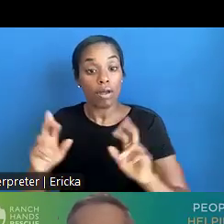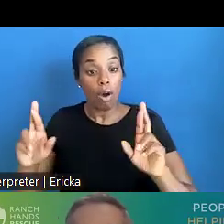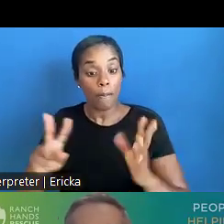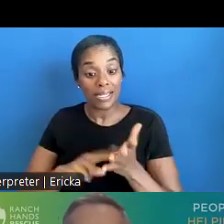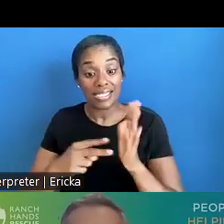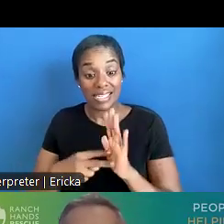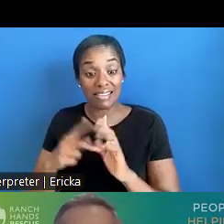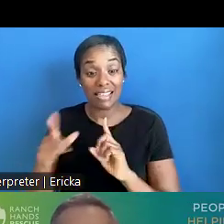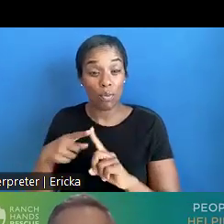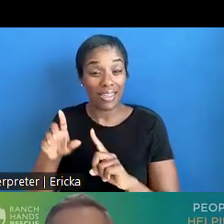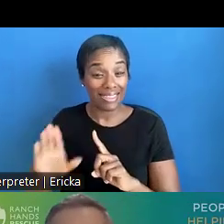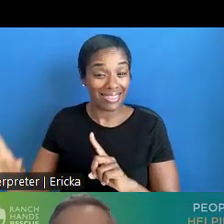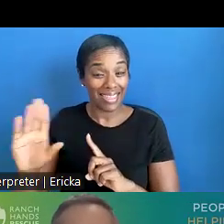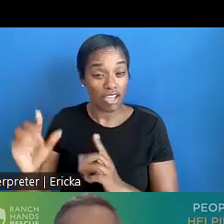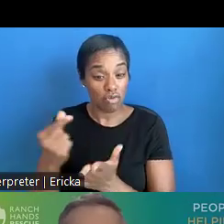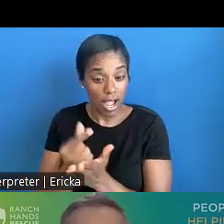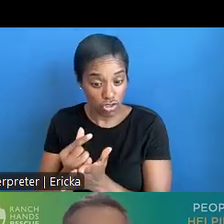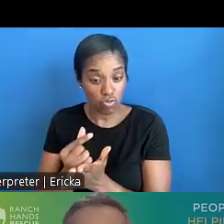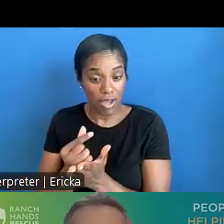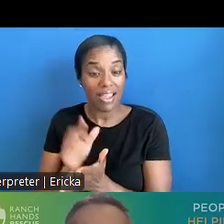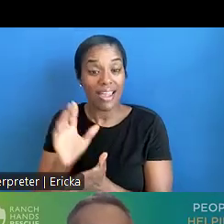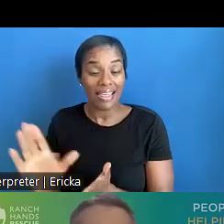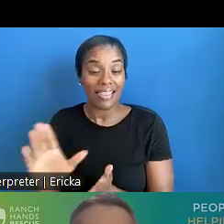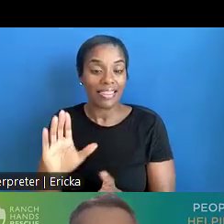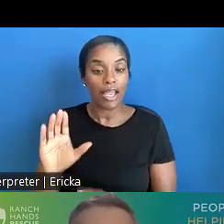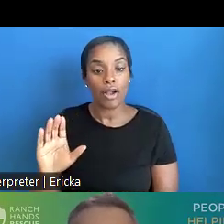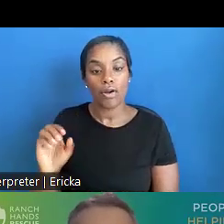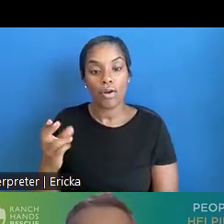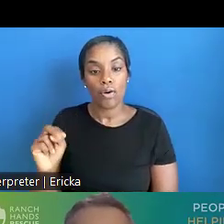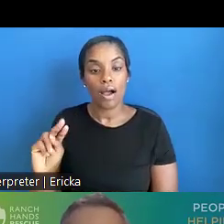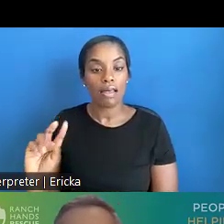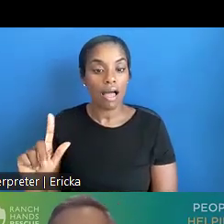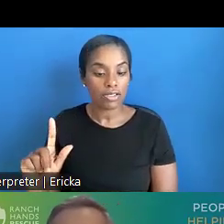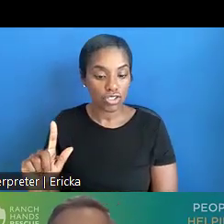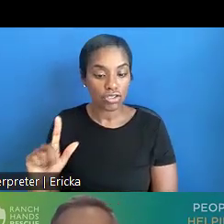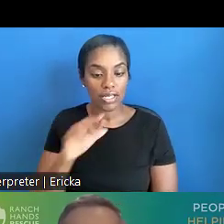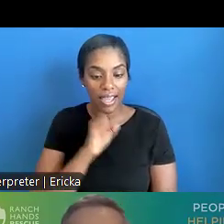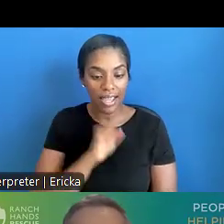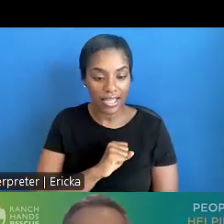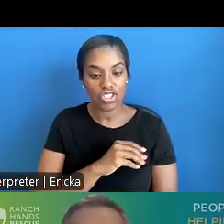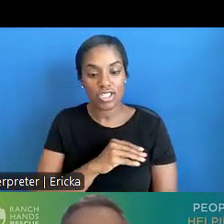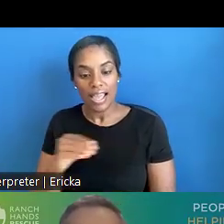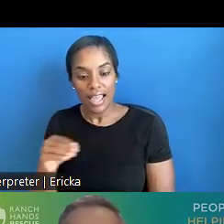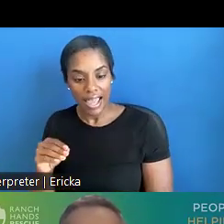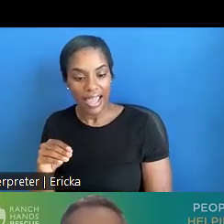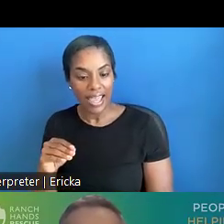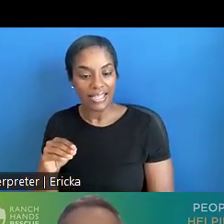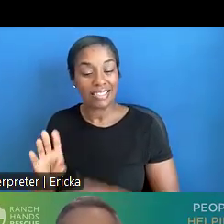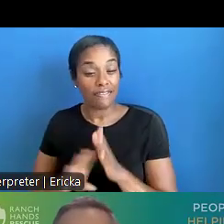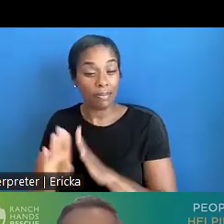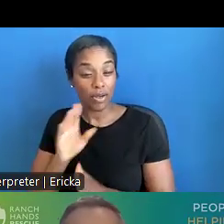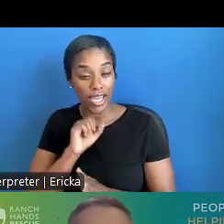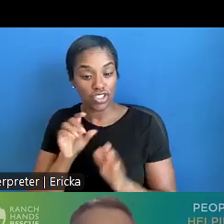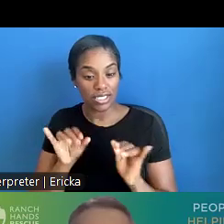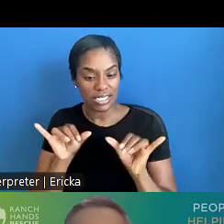age will match their developmental age and vice versa, or at least be much closer to it. So I wanted to highlight that as part of what I mean by